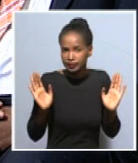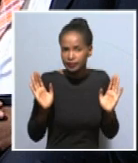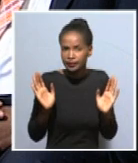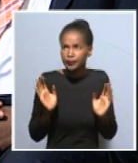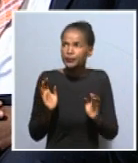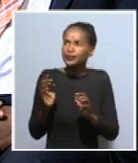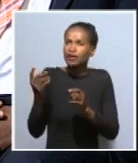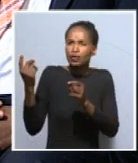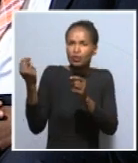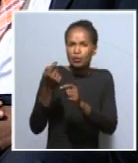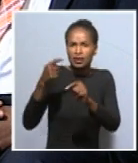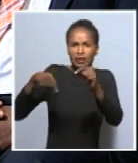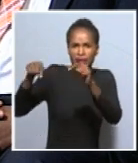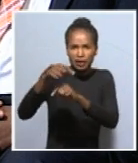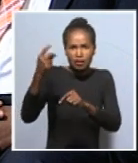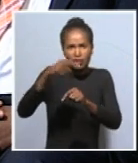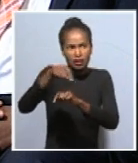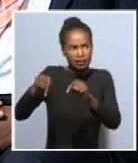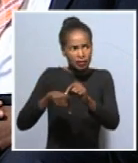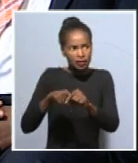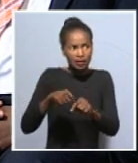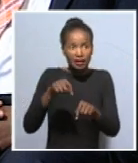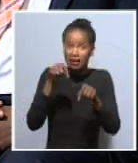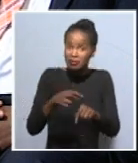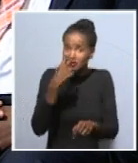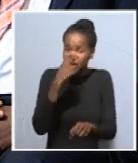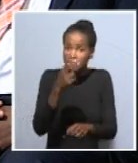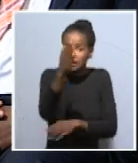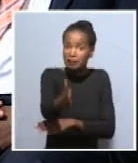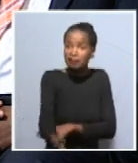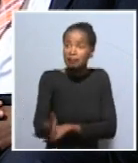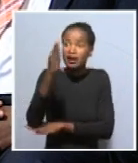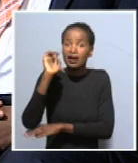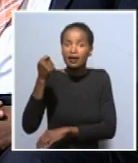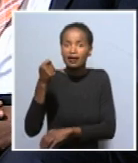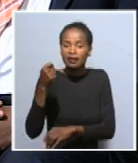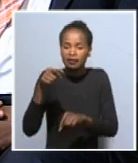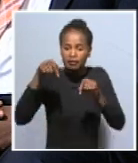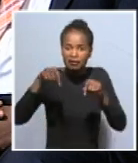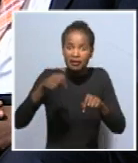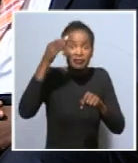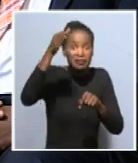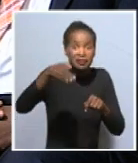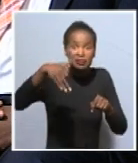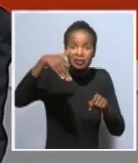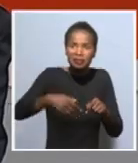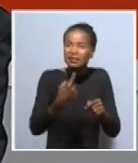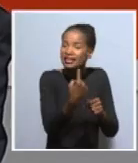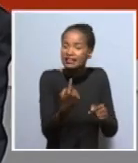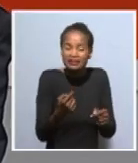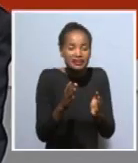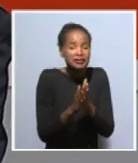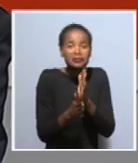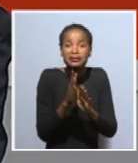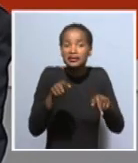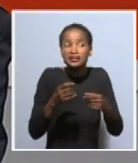and imports that the borders that are giving us trouble, we are struggling to